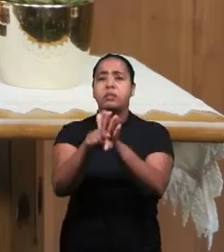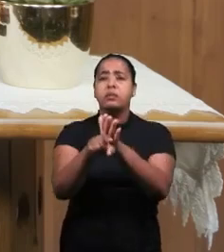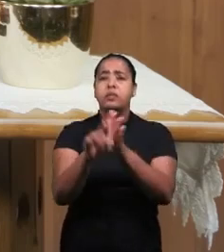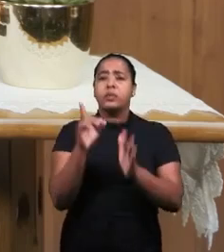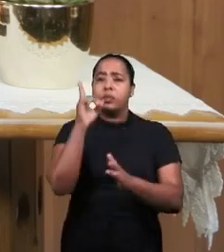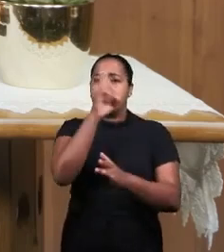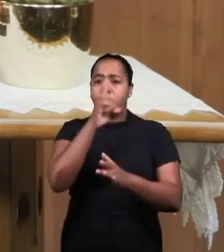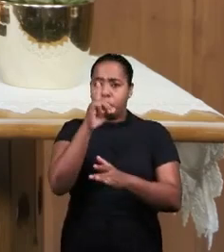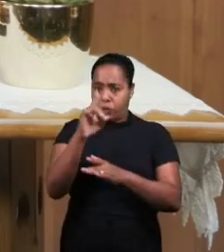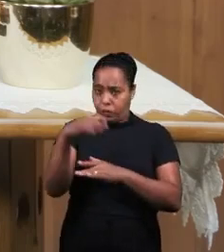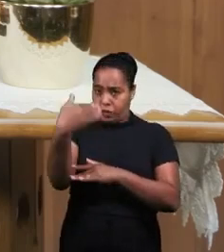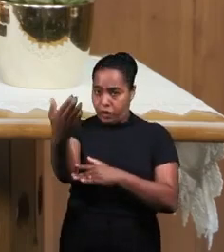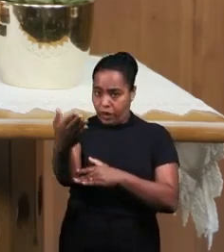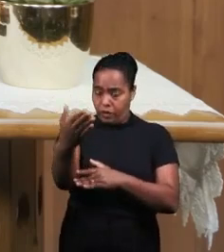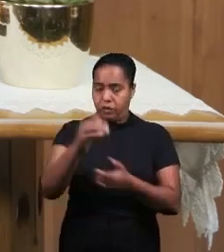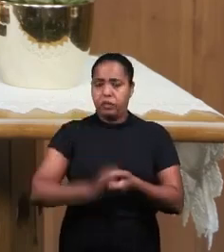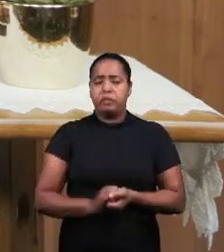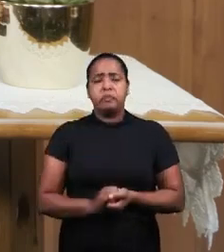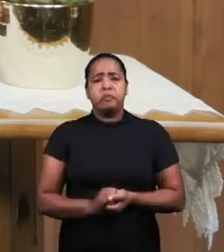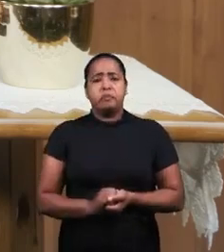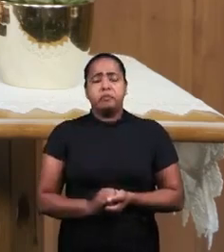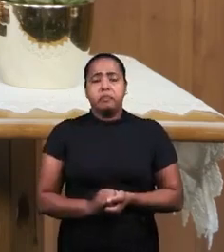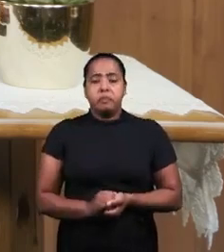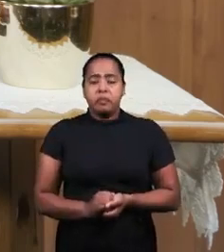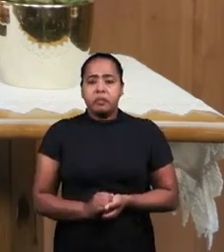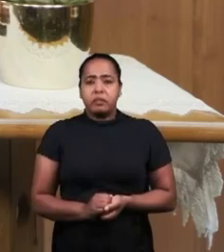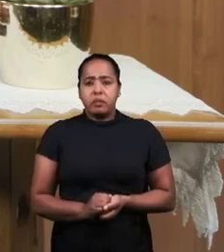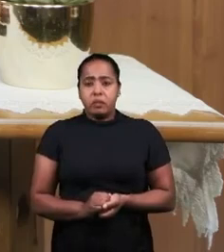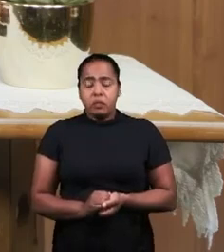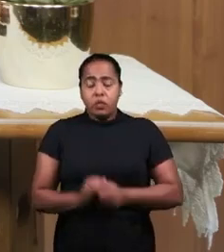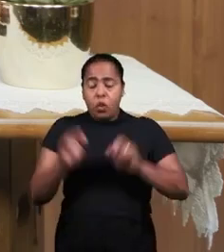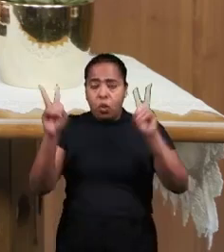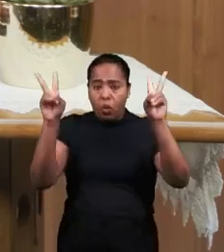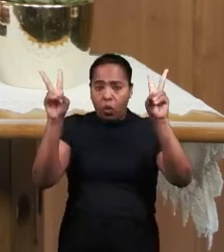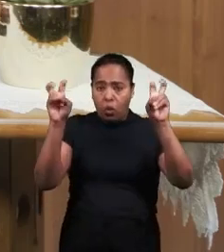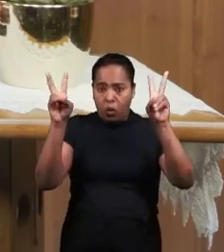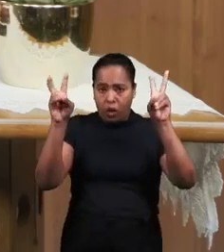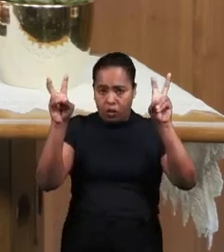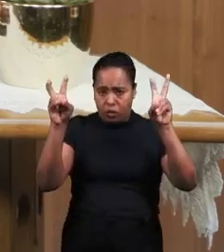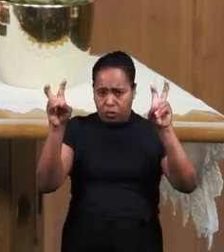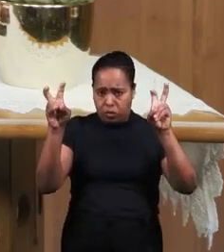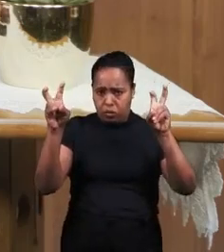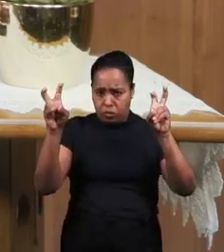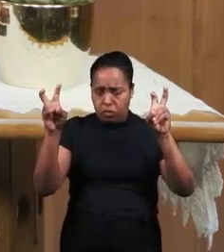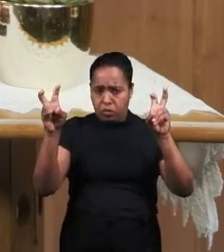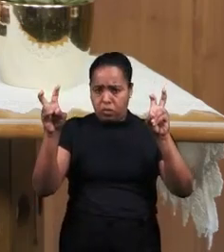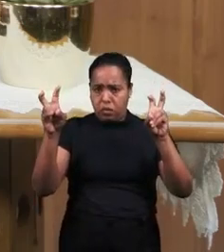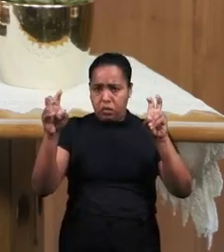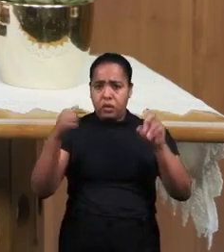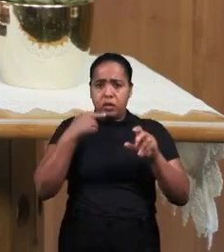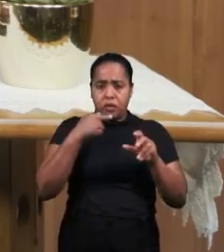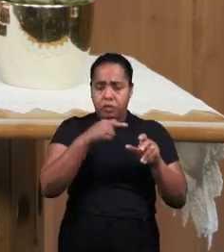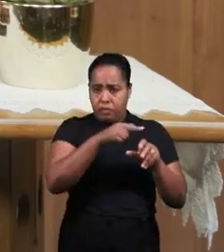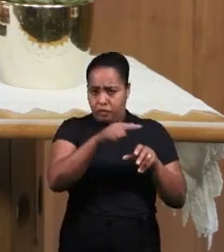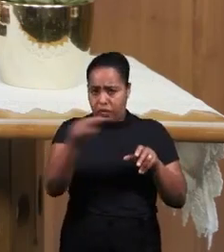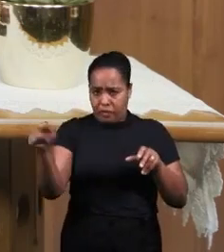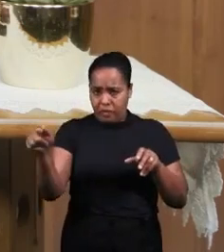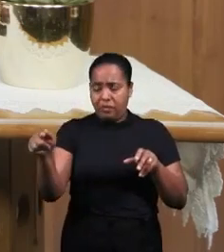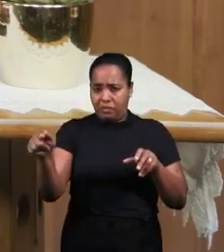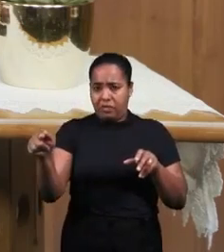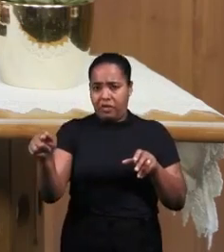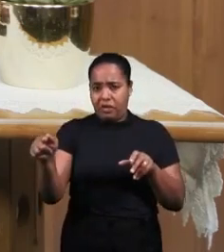for next Sunday. Exceptionally, the topic throughout this week, it will,